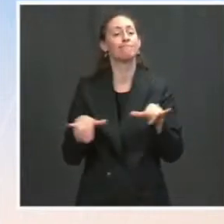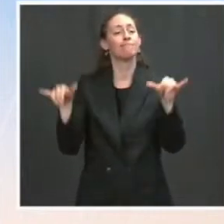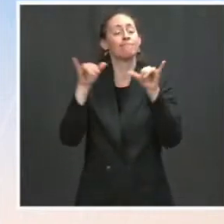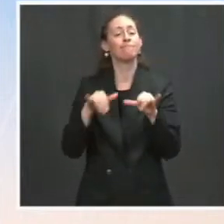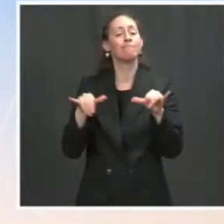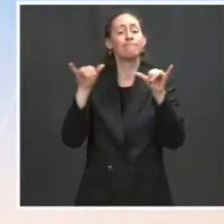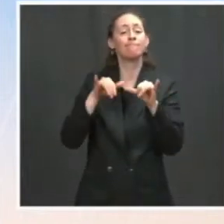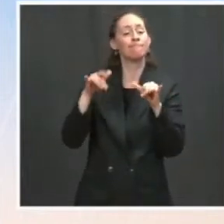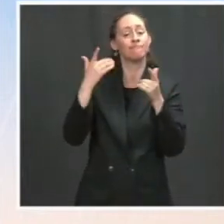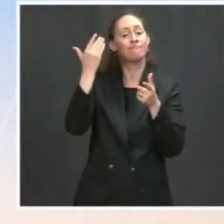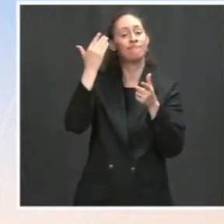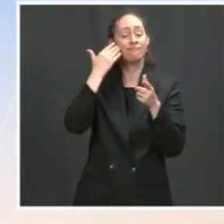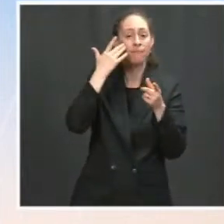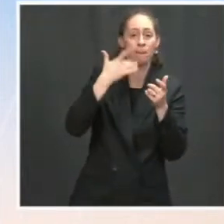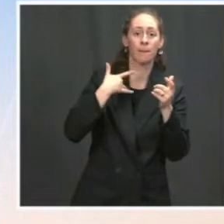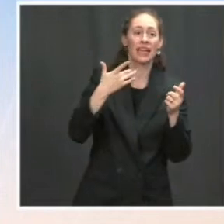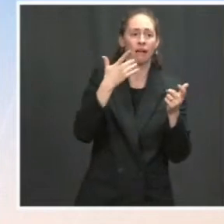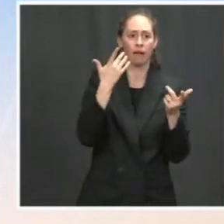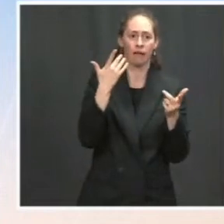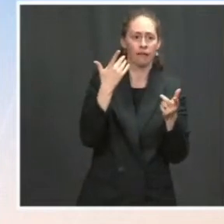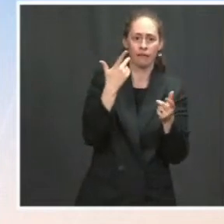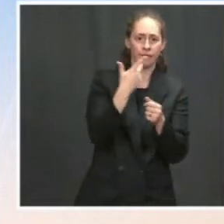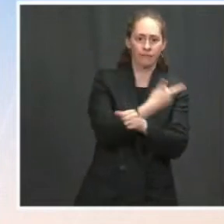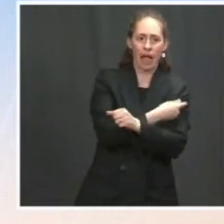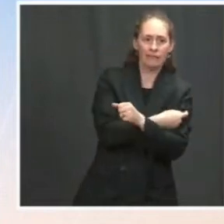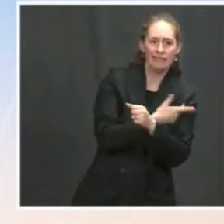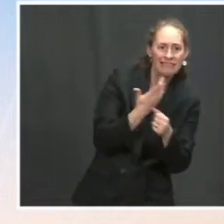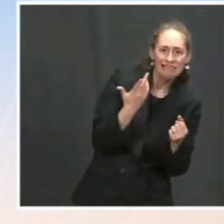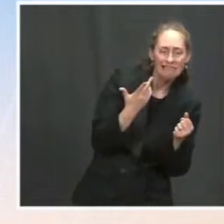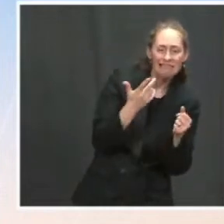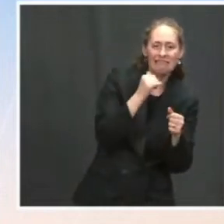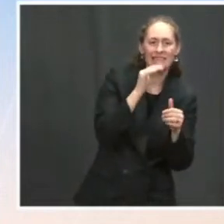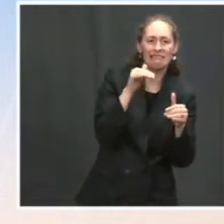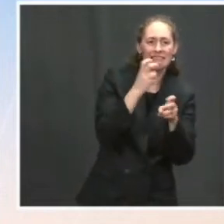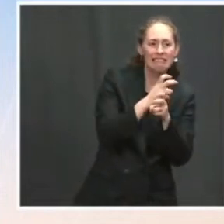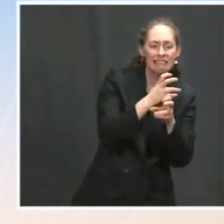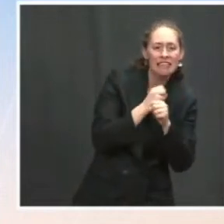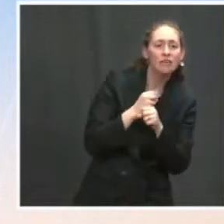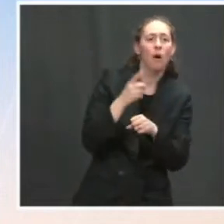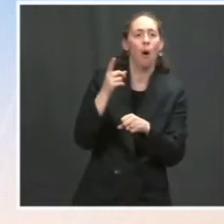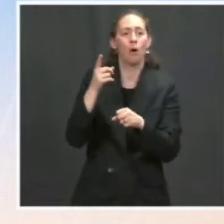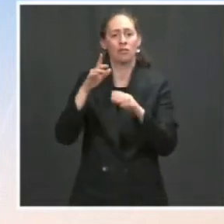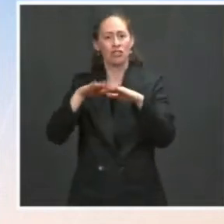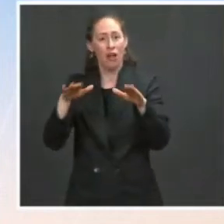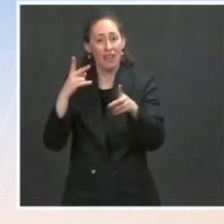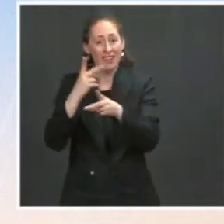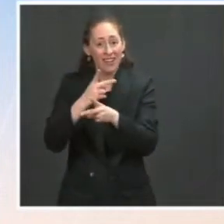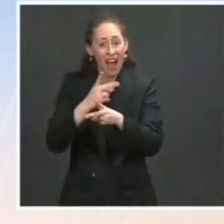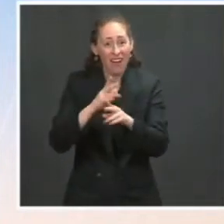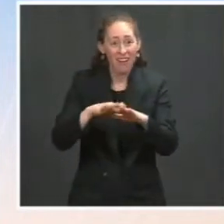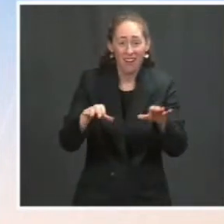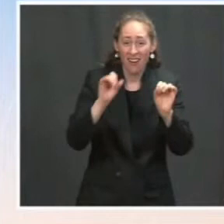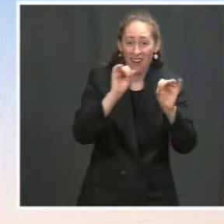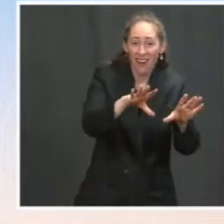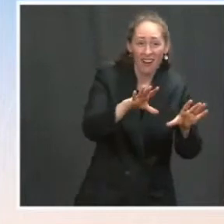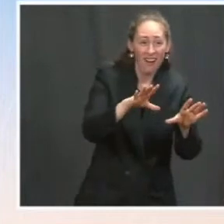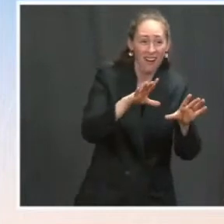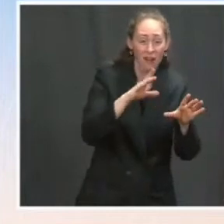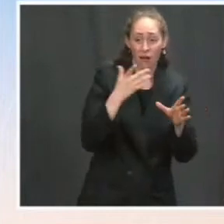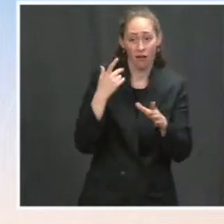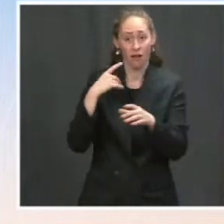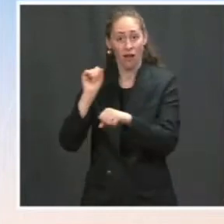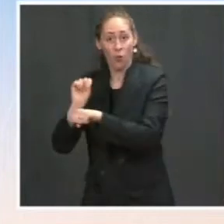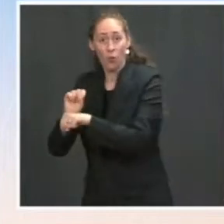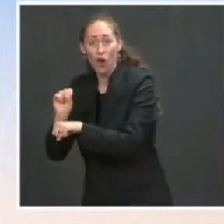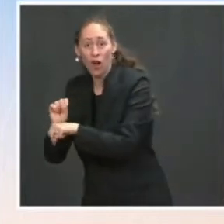the need to get more money out into state and local communities. So that's where our focus is going to be. And for us, it's important that we continue